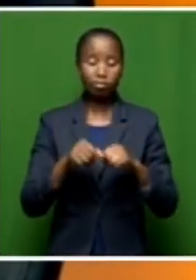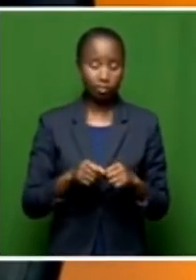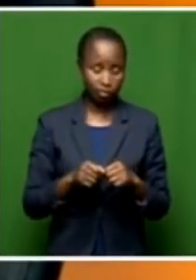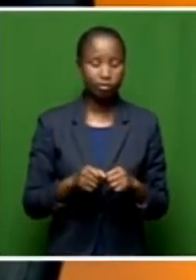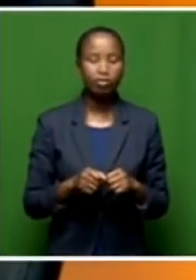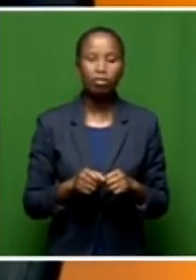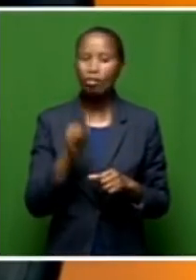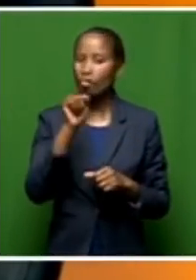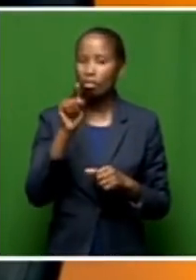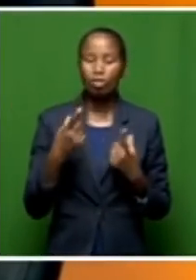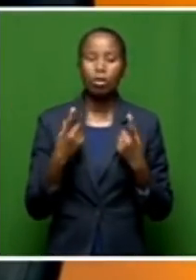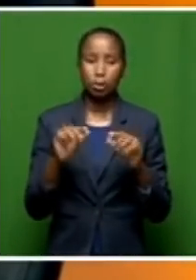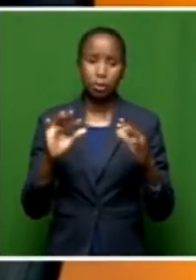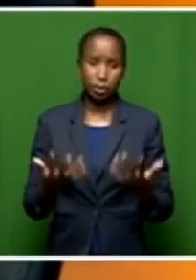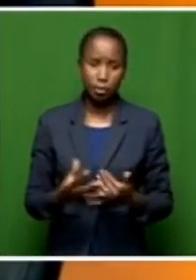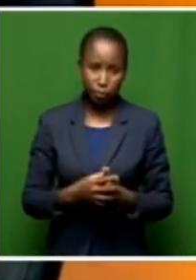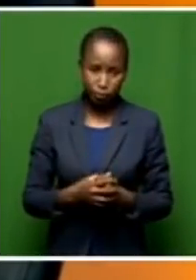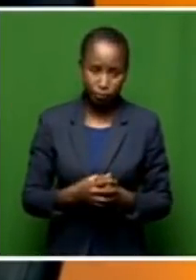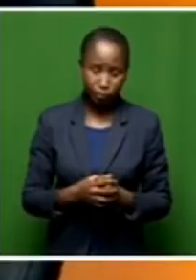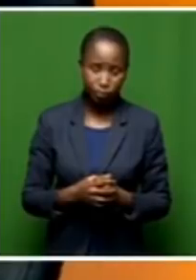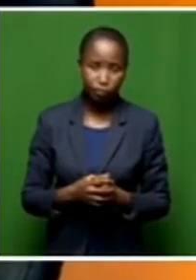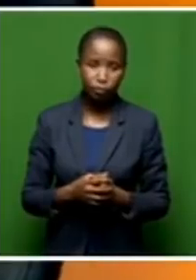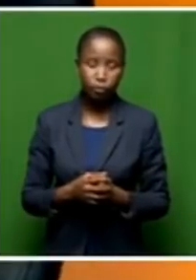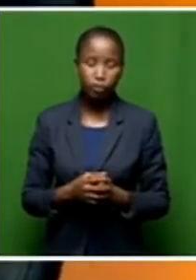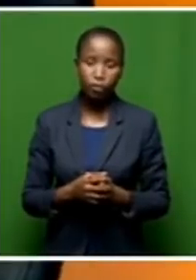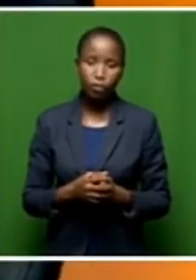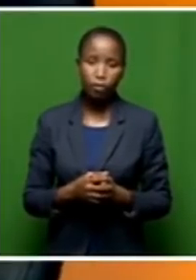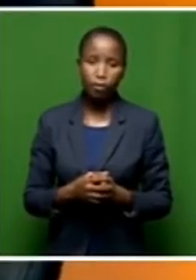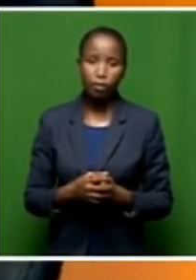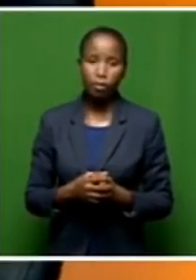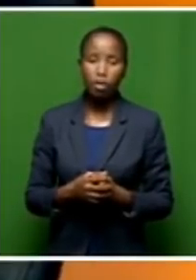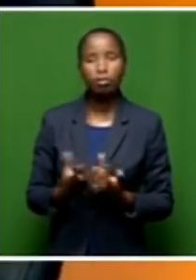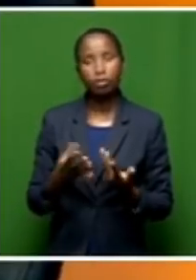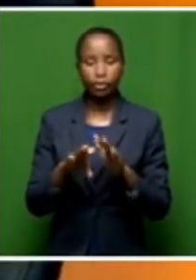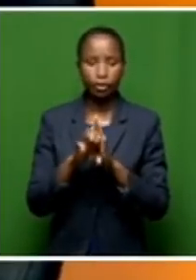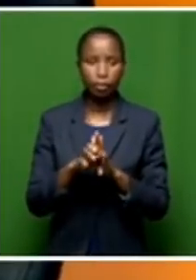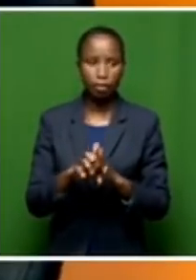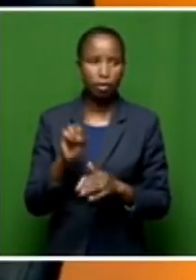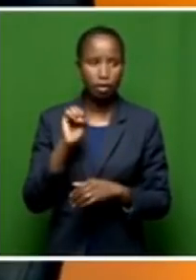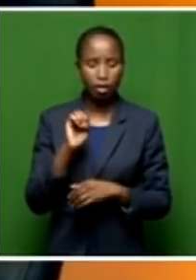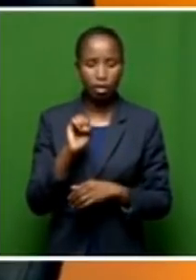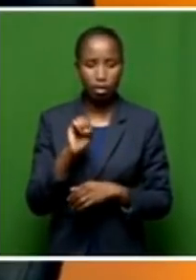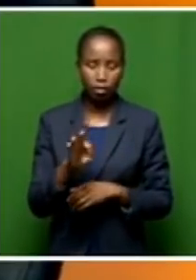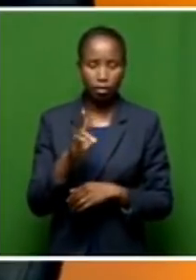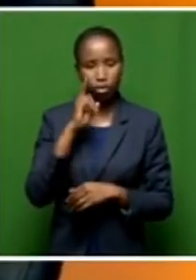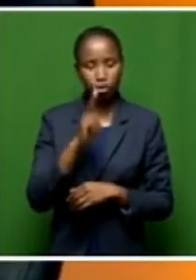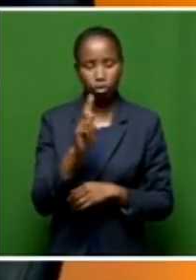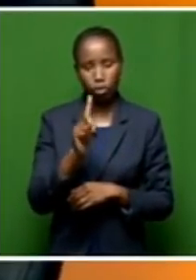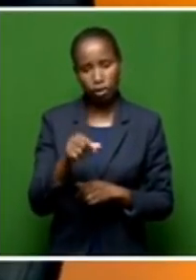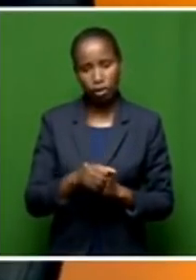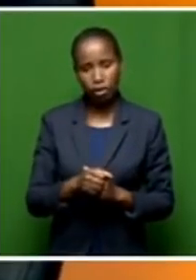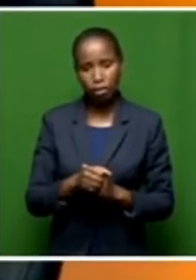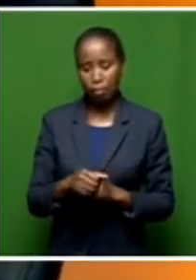once there is at least about, if you're looking at the municipal elections, we need at least about 10